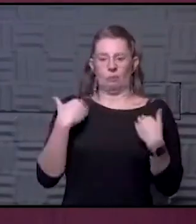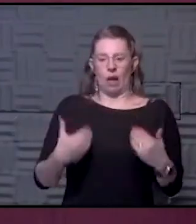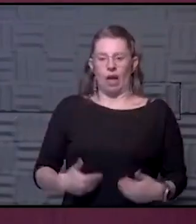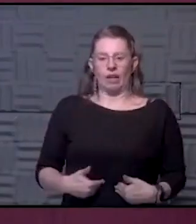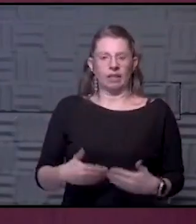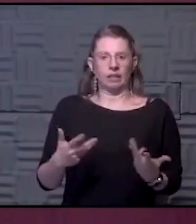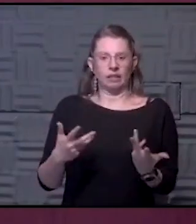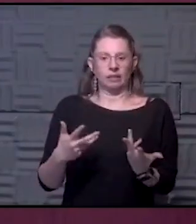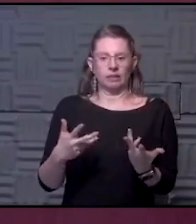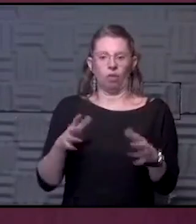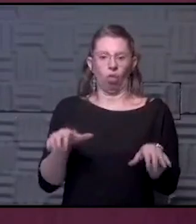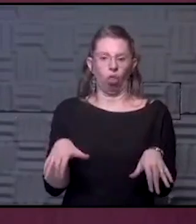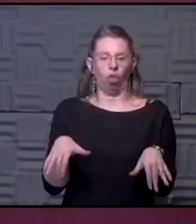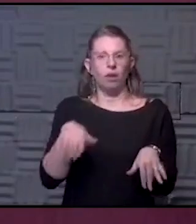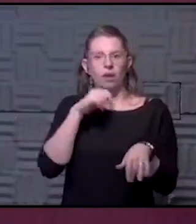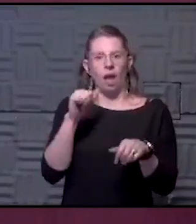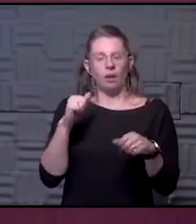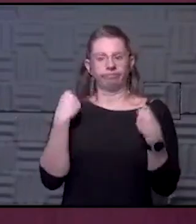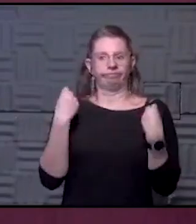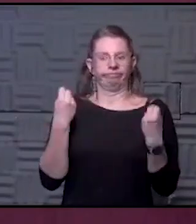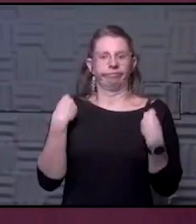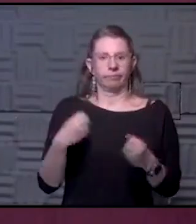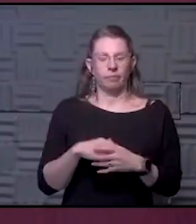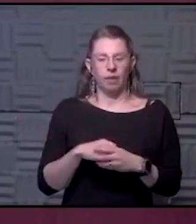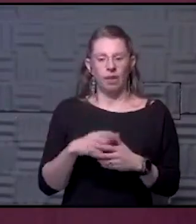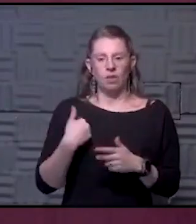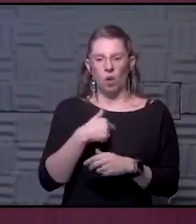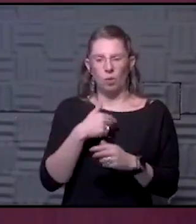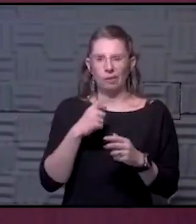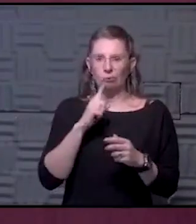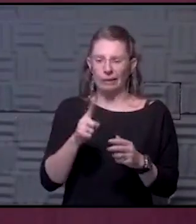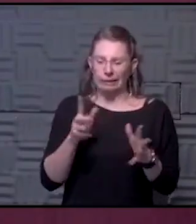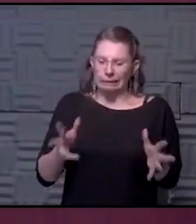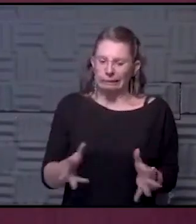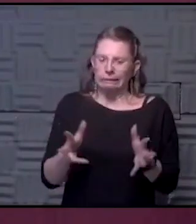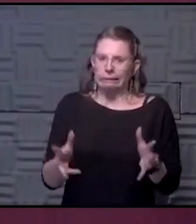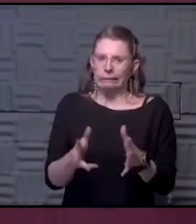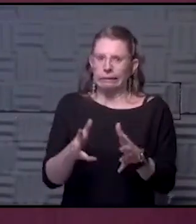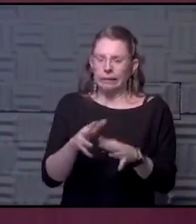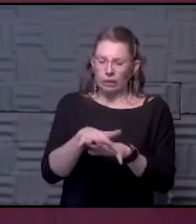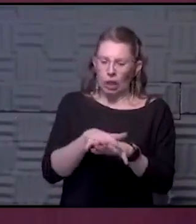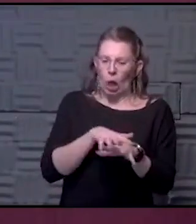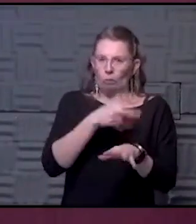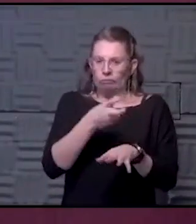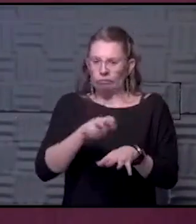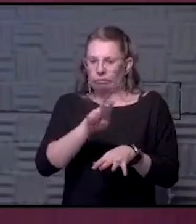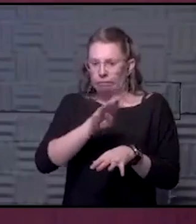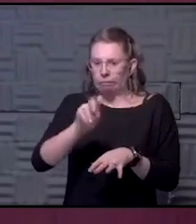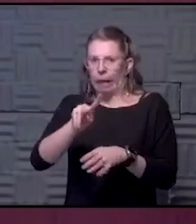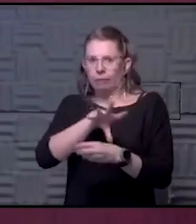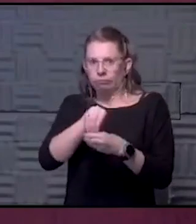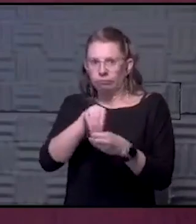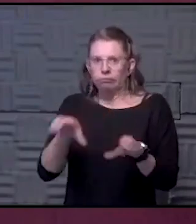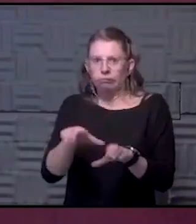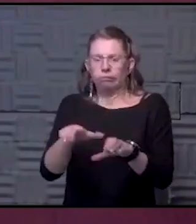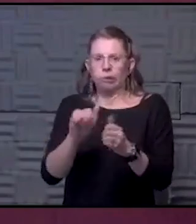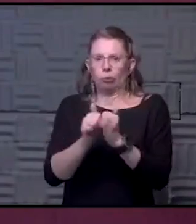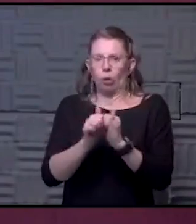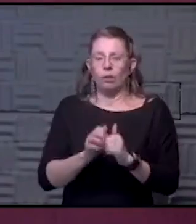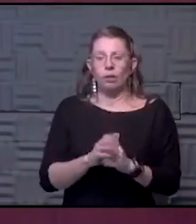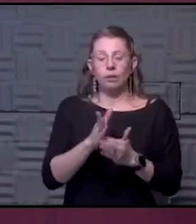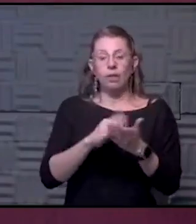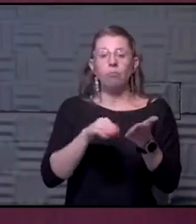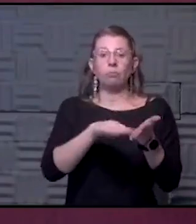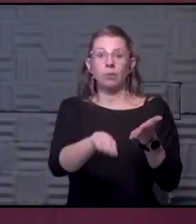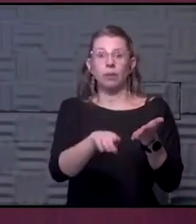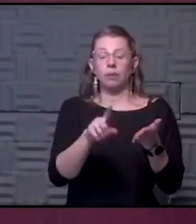So, Right. So we are really pushing that graduated return to play. We're really pushing that these people have to be cleared. Some of them don't